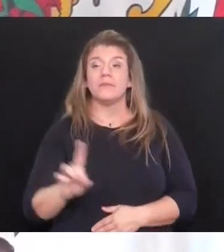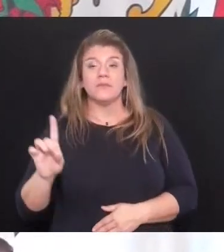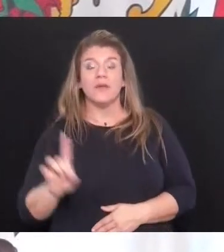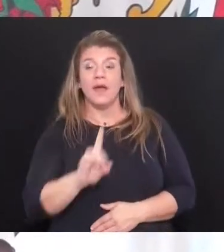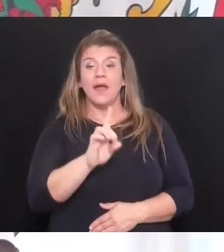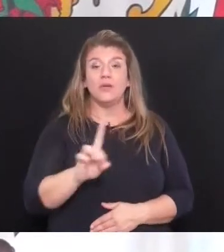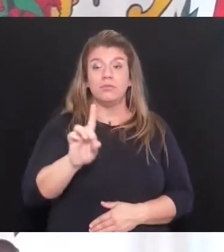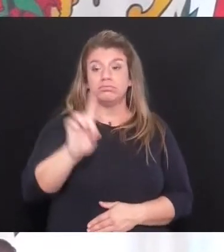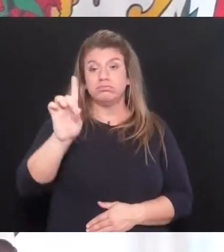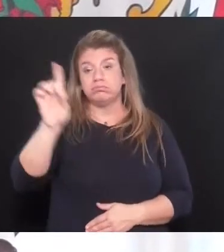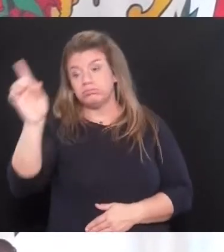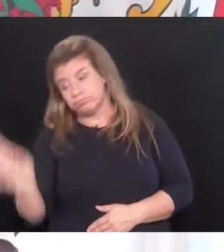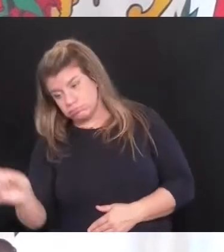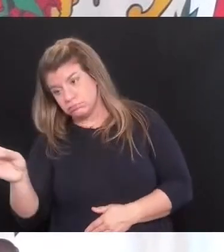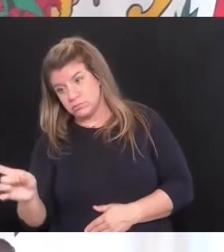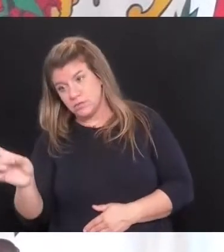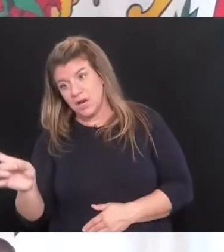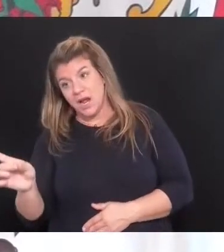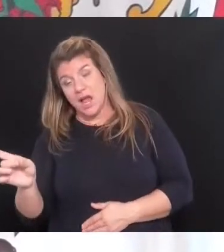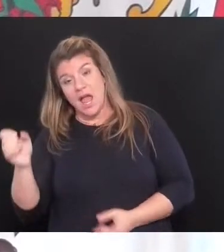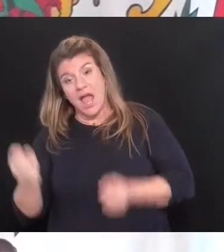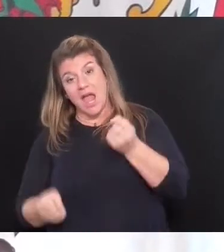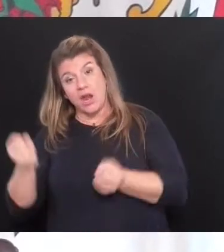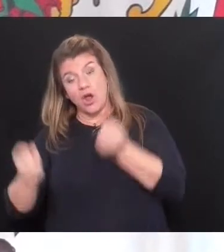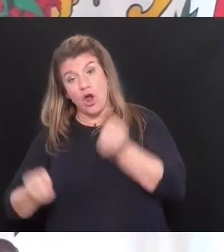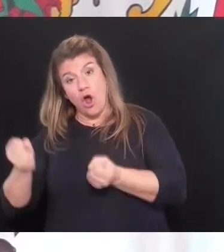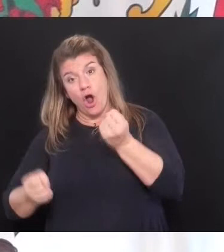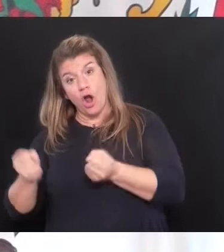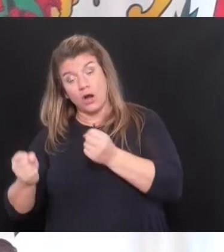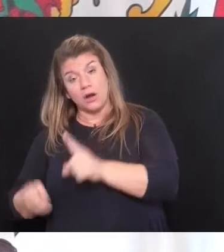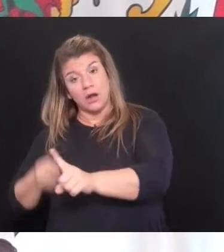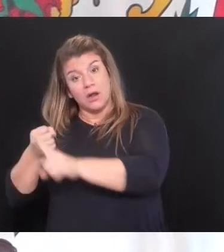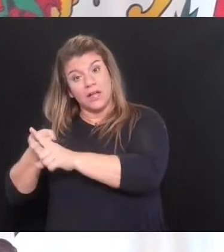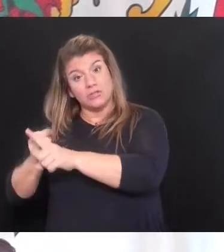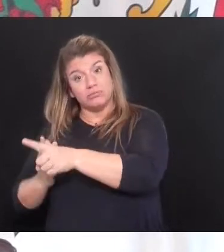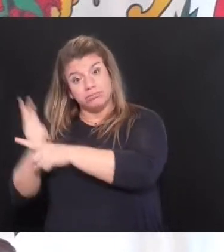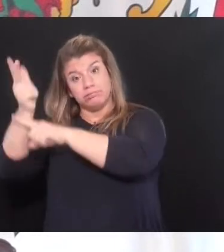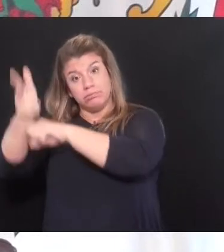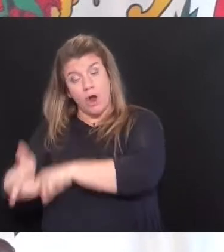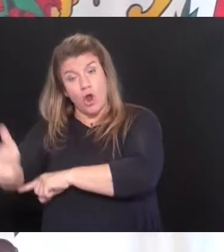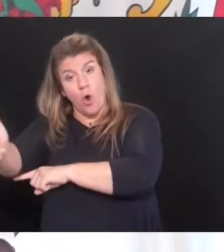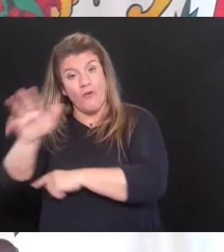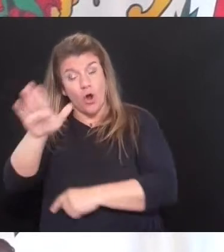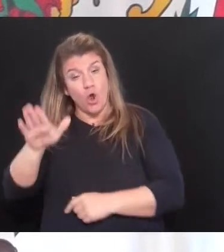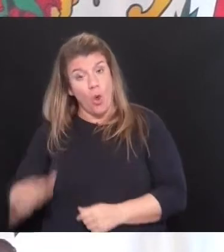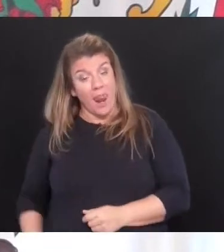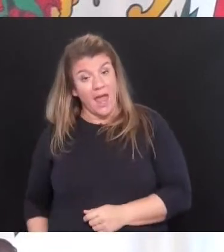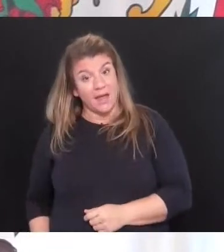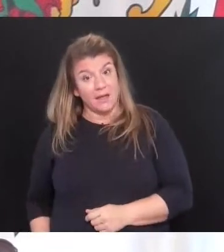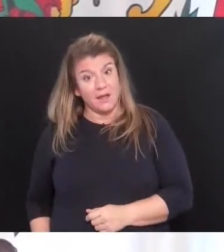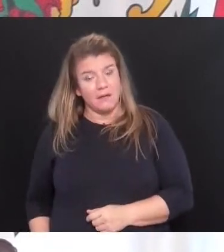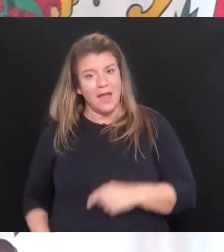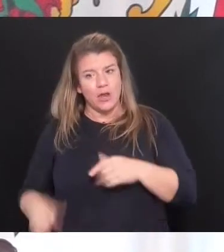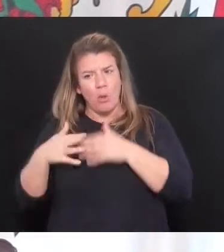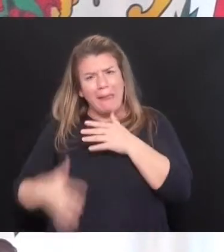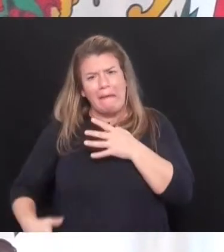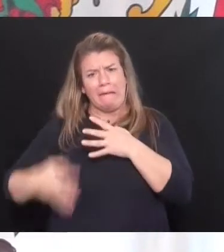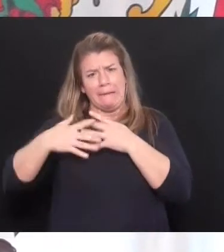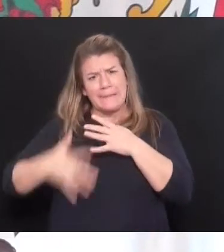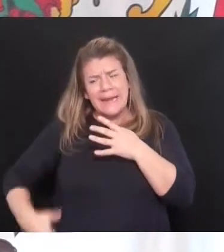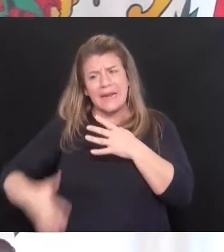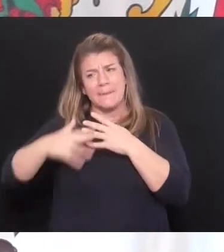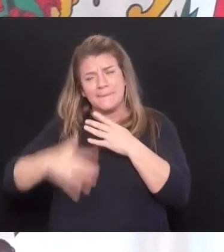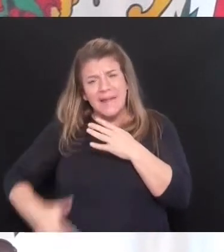the sidewalk and a car runs over your leg and you're bleeding like crazy,